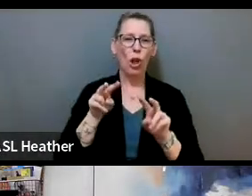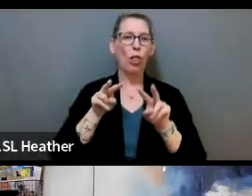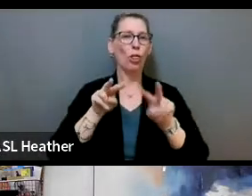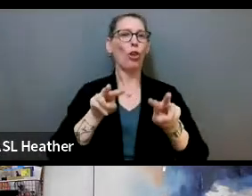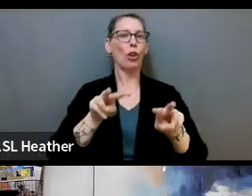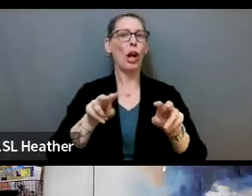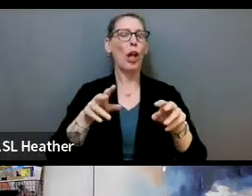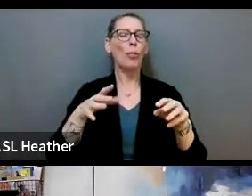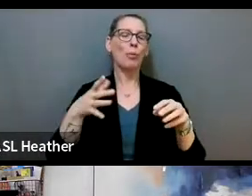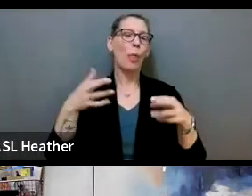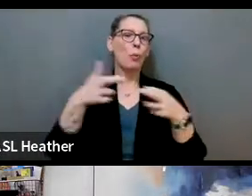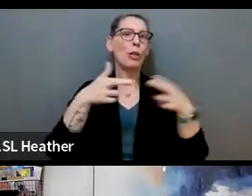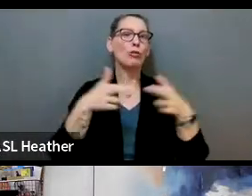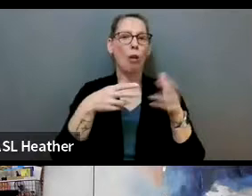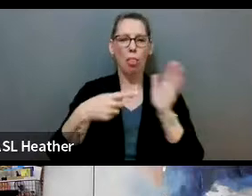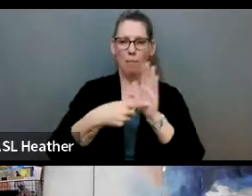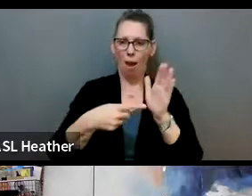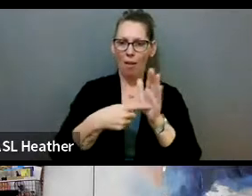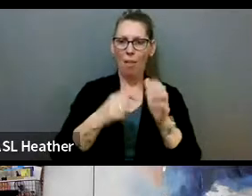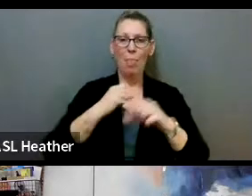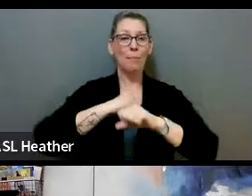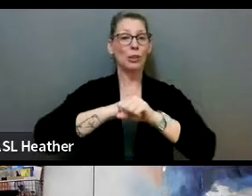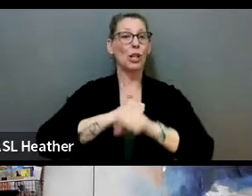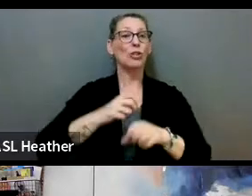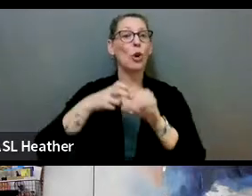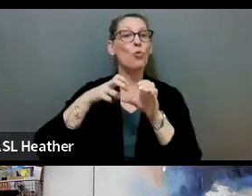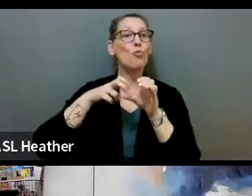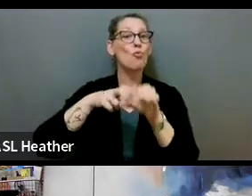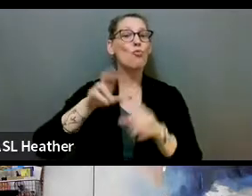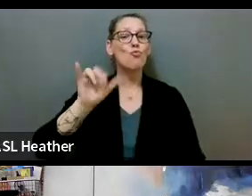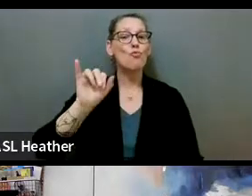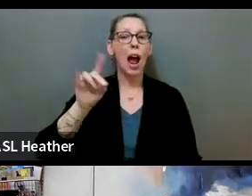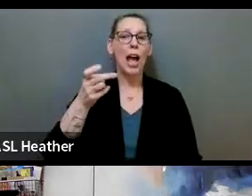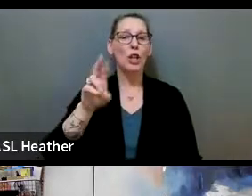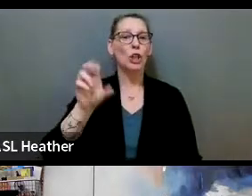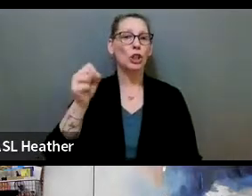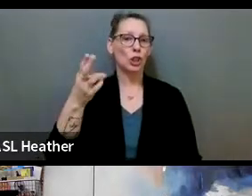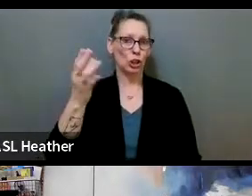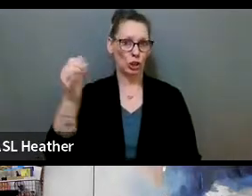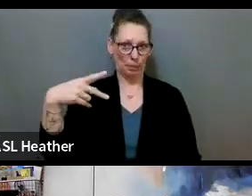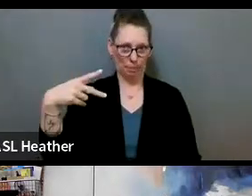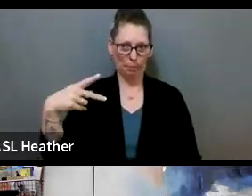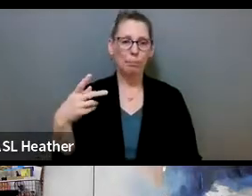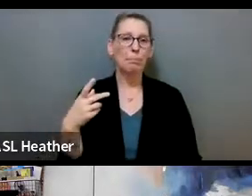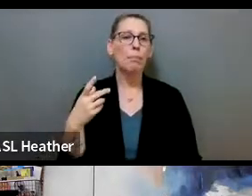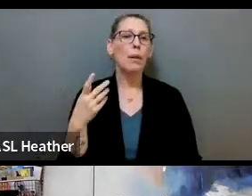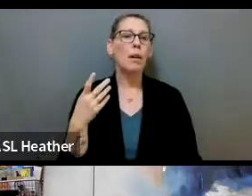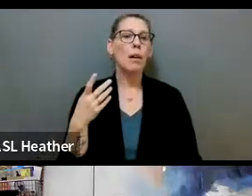model that projects ridership, and they were trying to